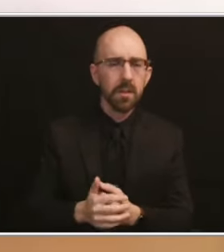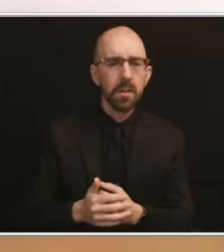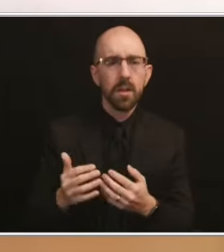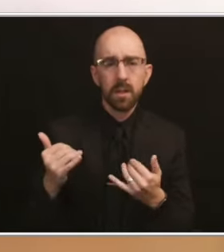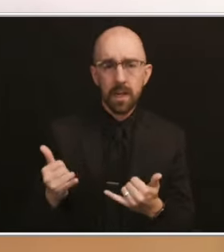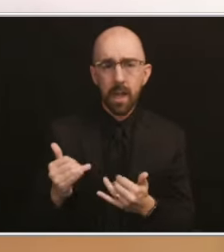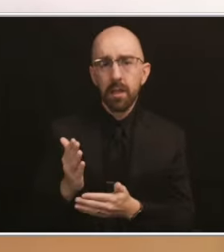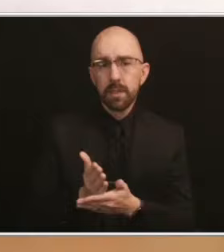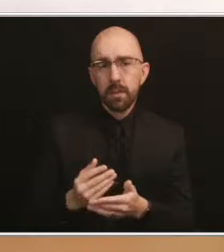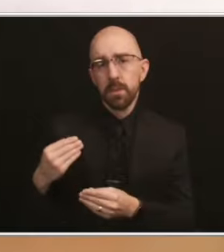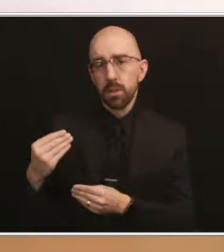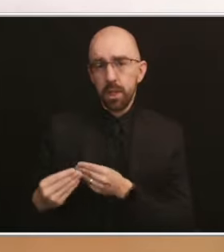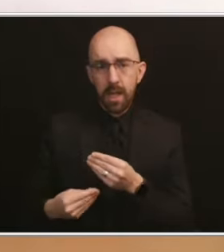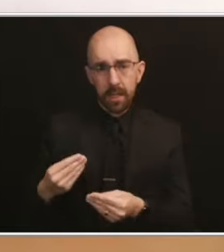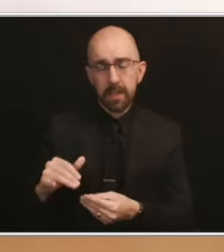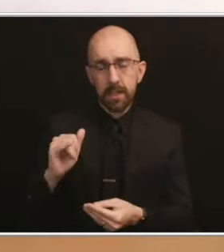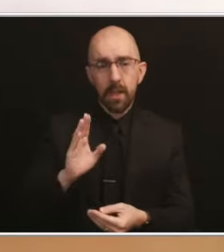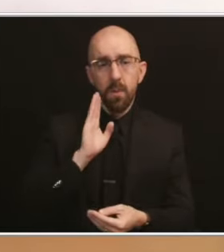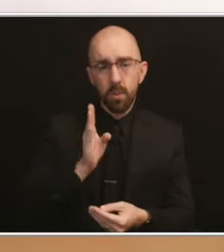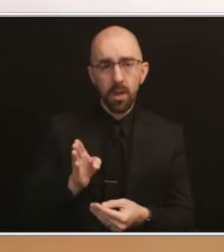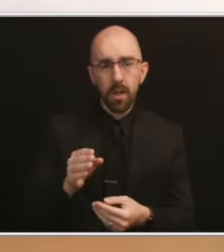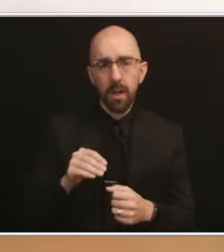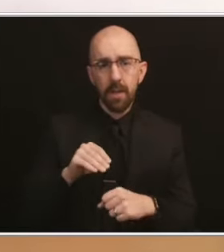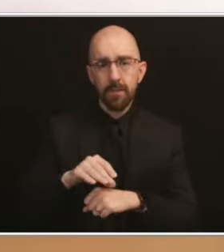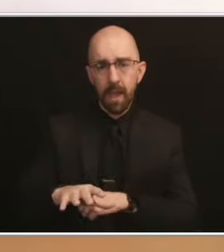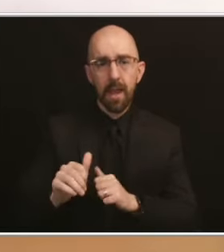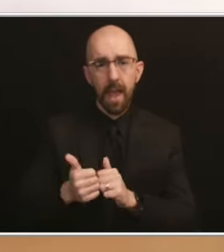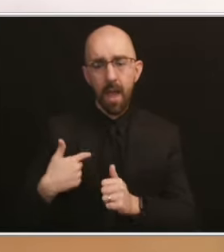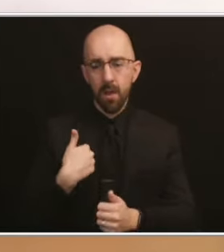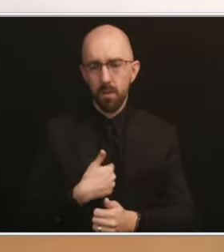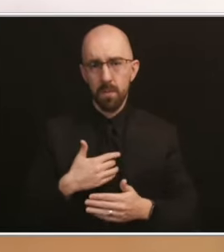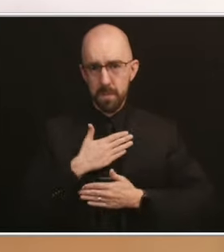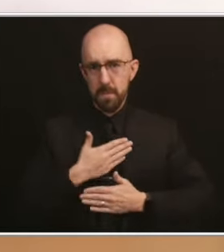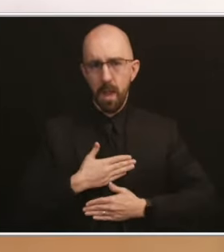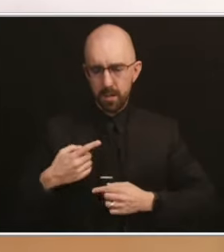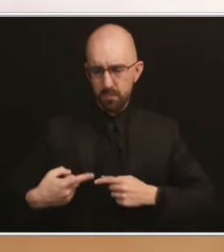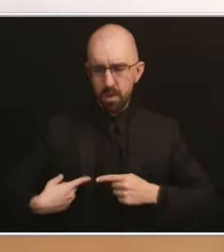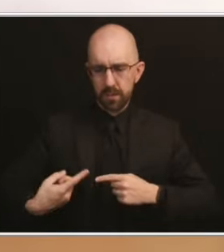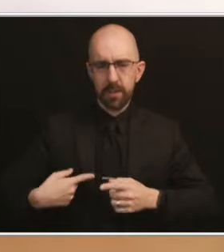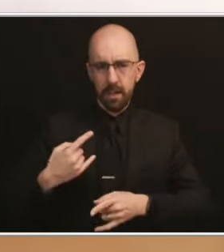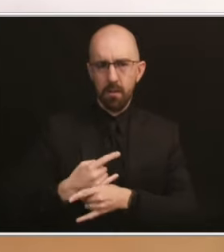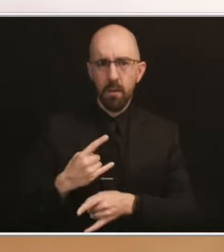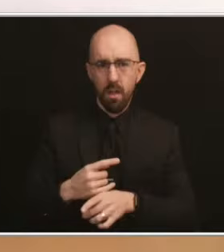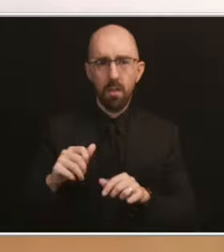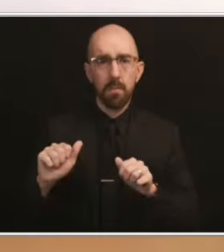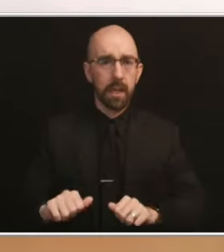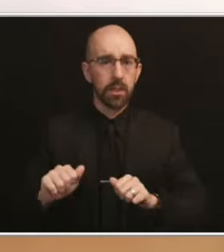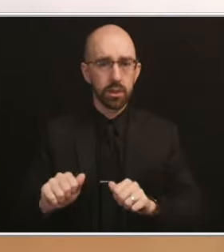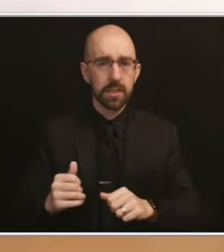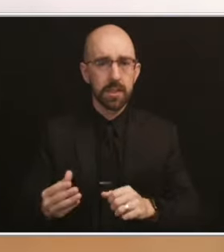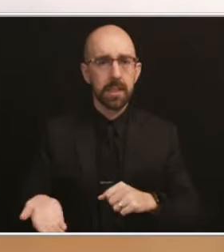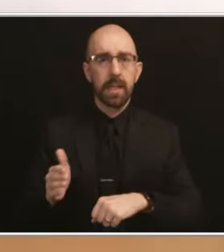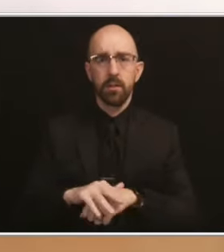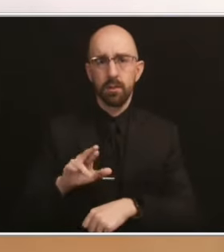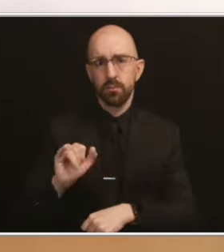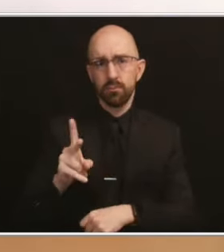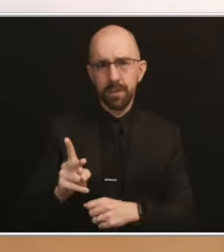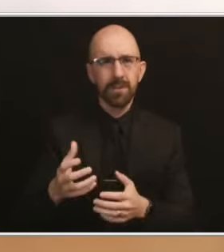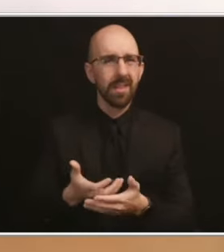some genetics that would affect how we process alcohol in our bodies that could potentially also increase our risk. So there's a